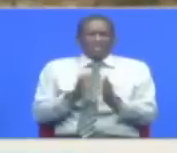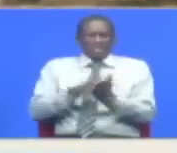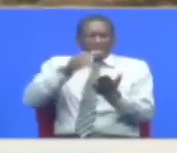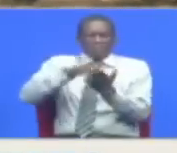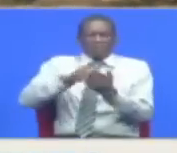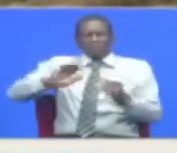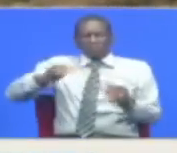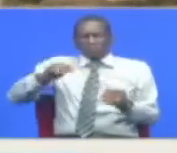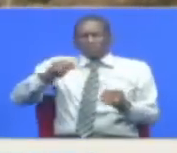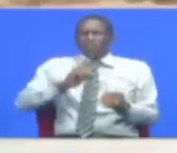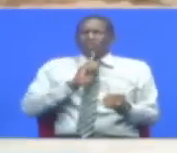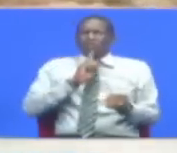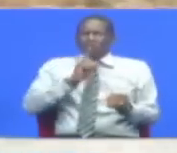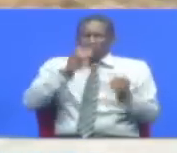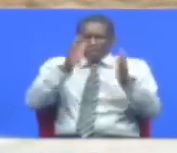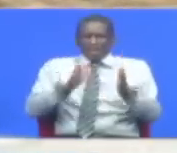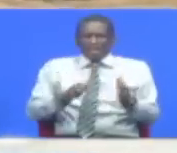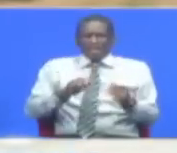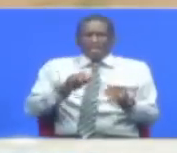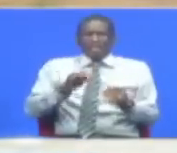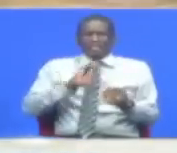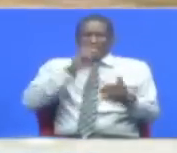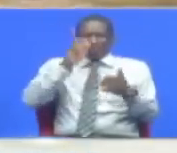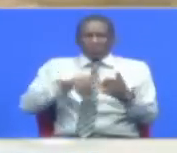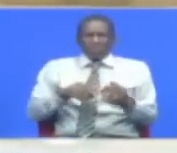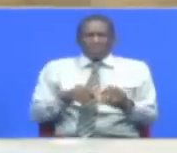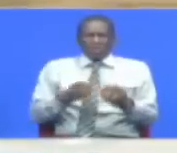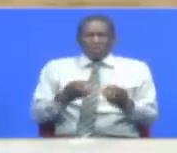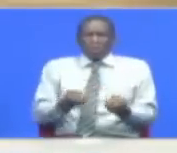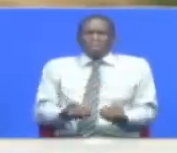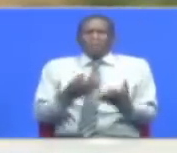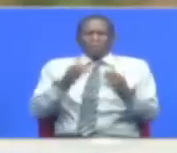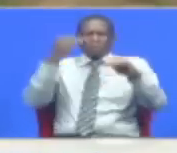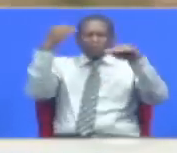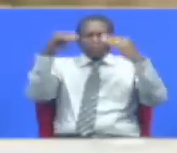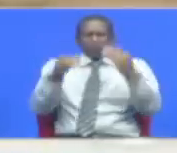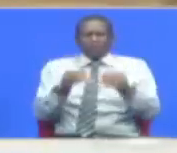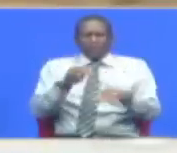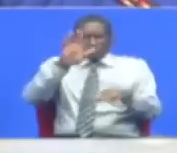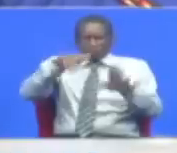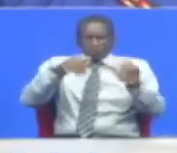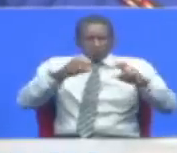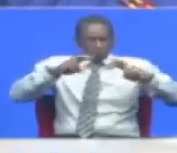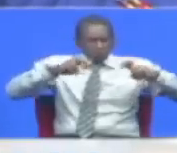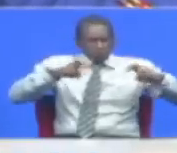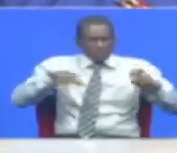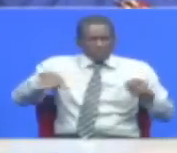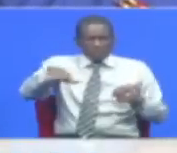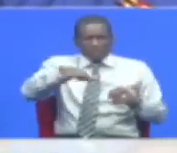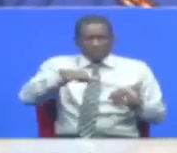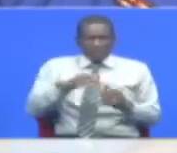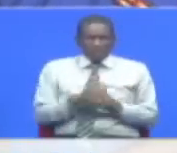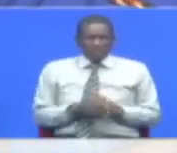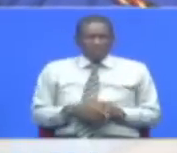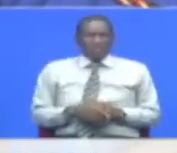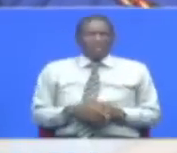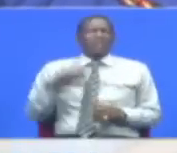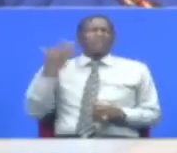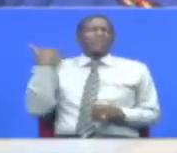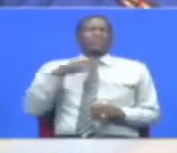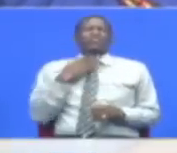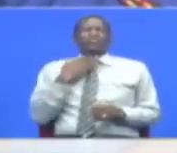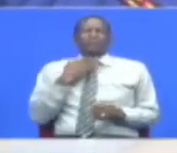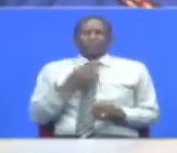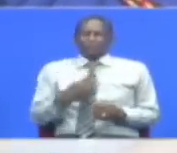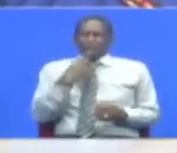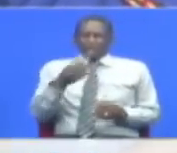County Commander Issa Mohamud says bomb experts have been called in to comb the area. We don't want to jump to issues for